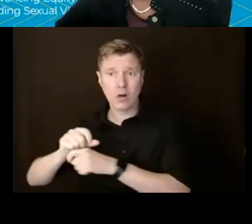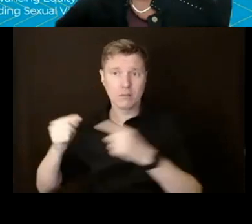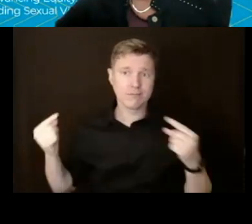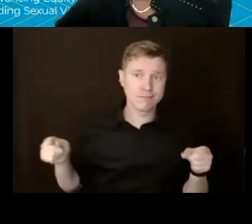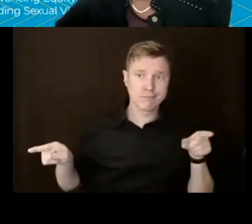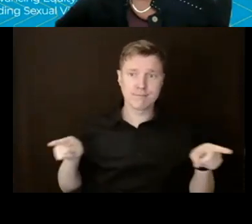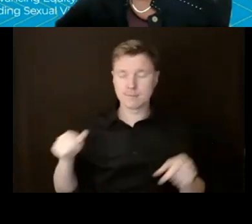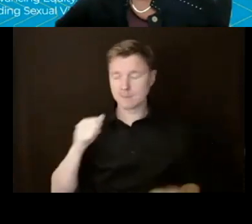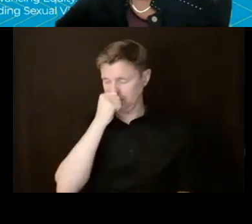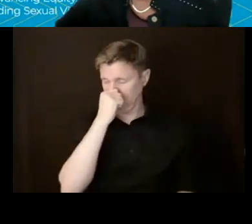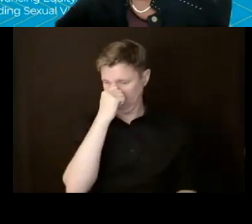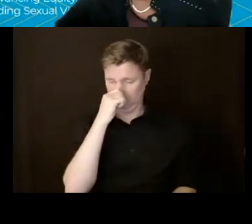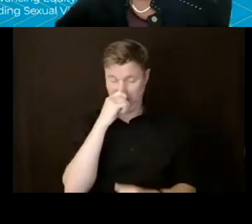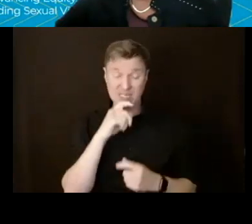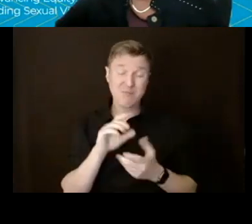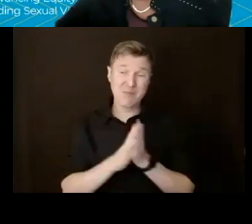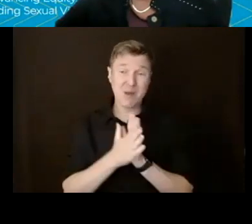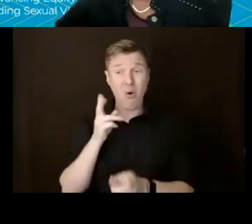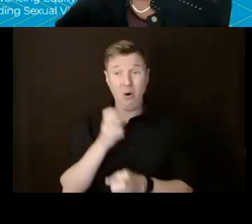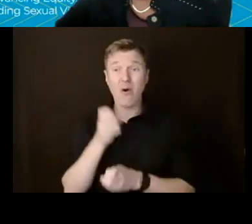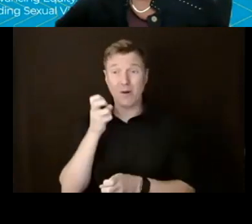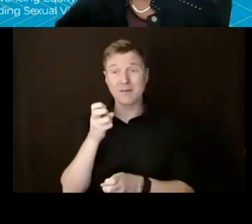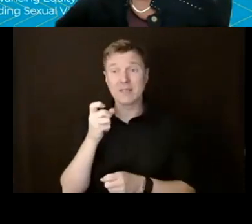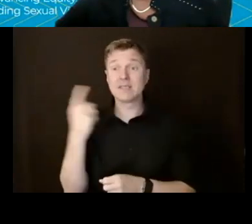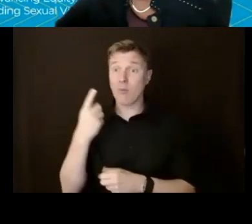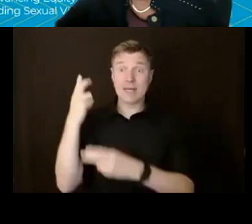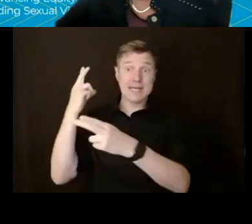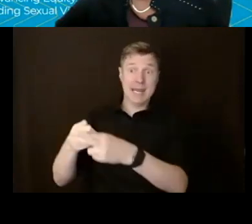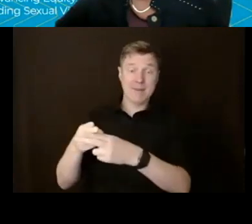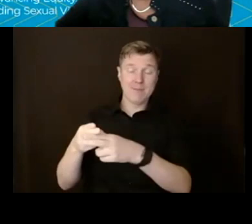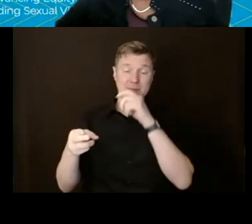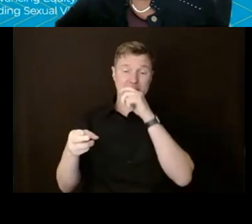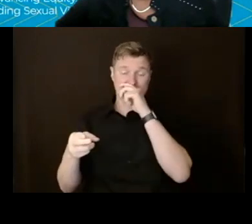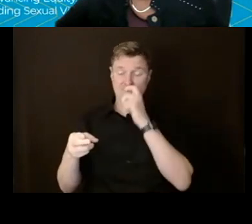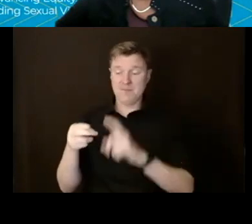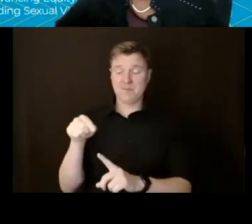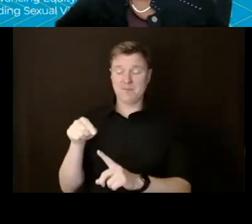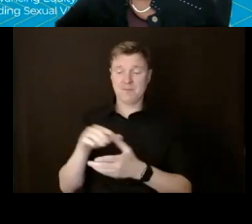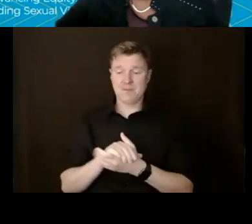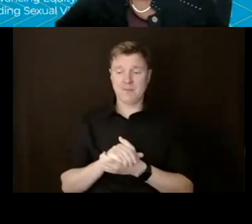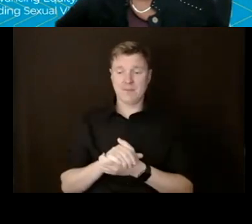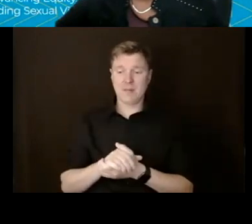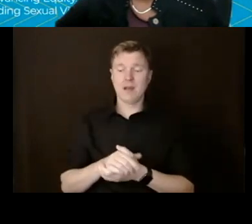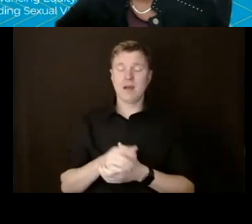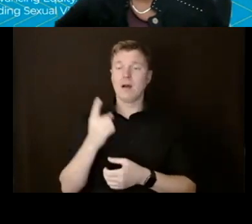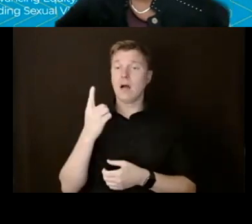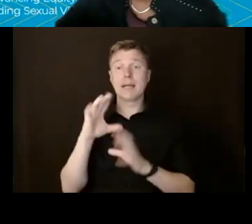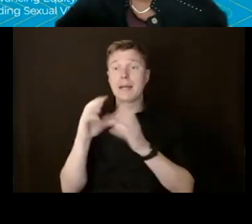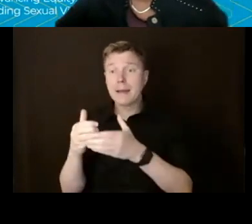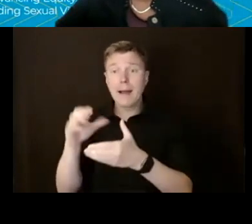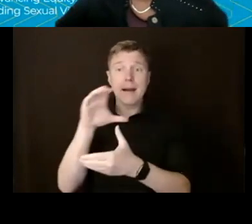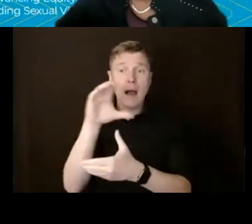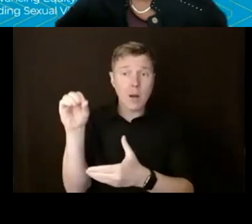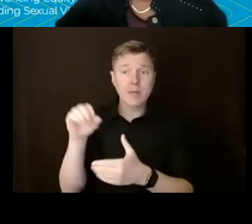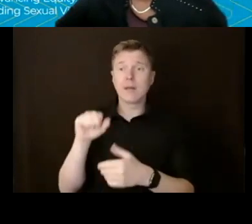can get tricky when you're talking about, because I think someone even named like, you know, a single entity, or people